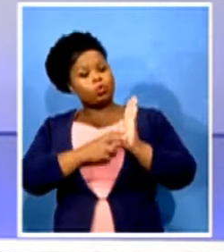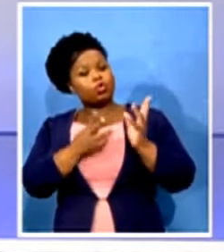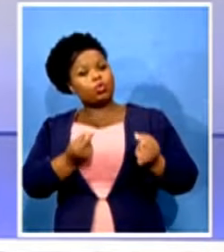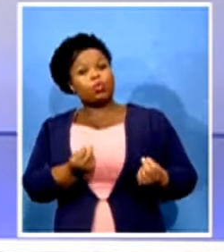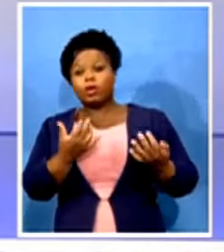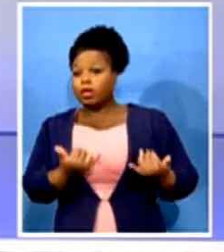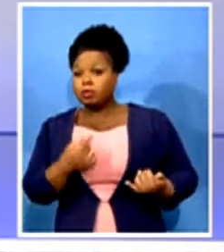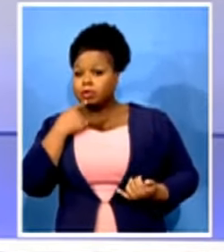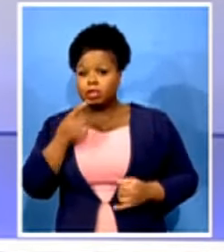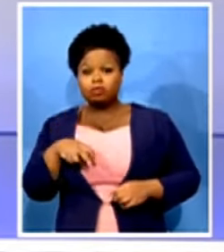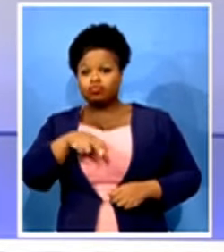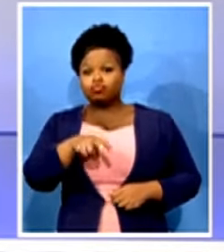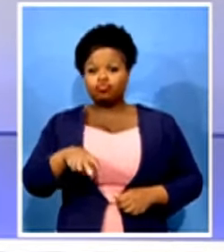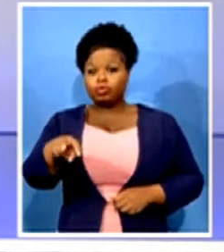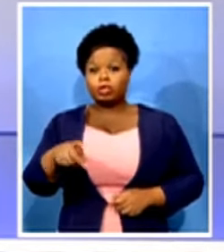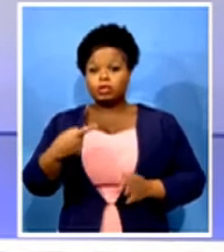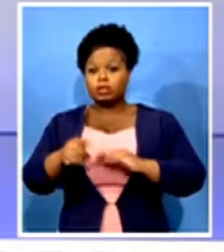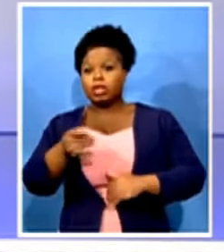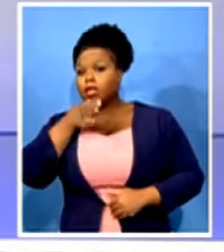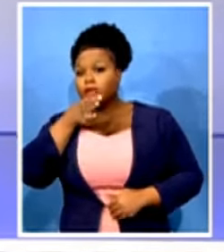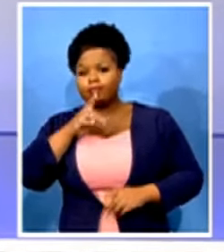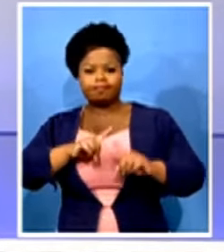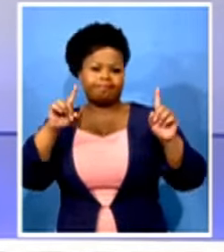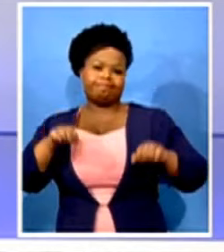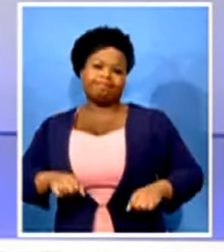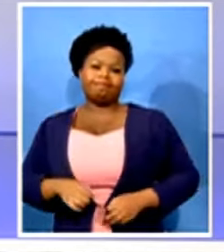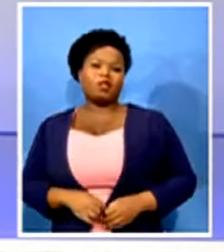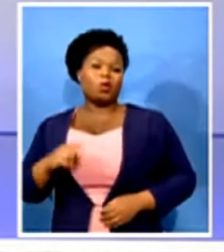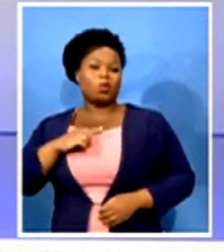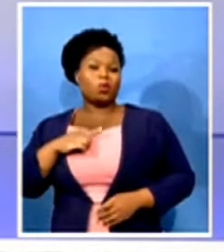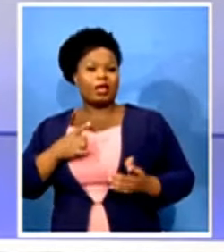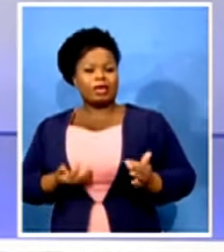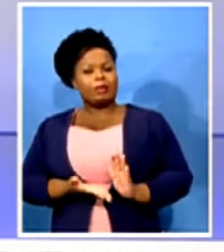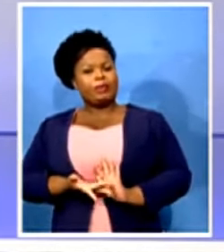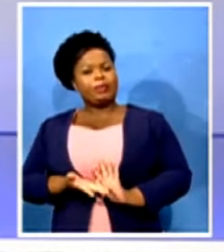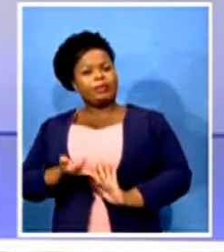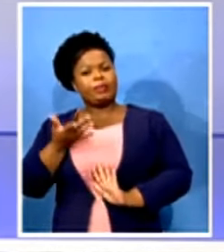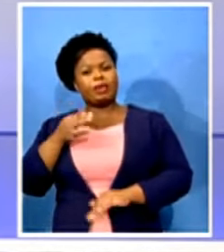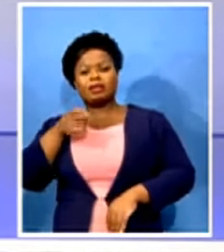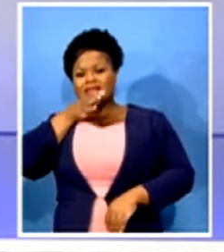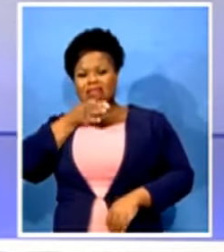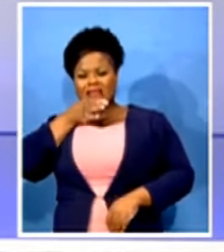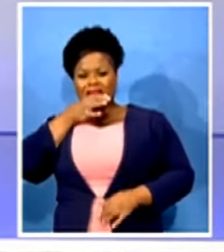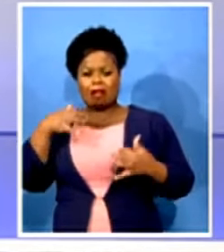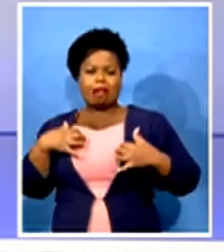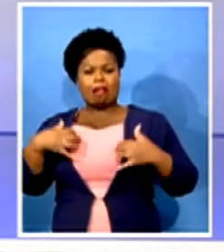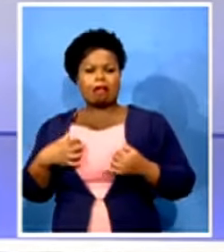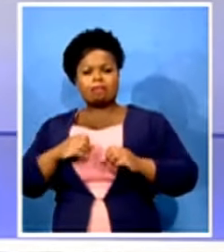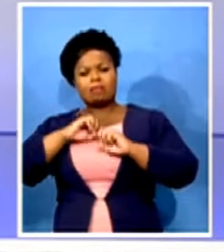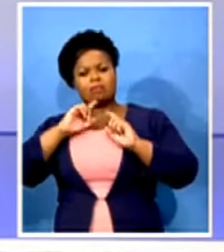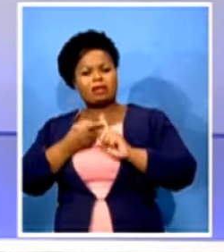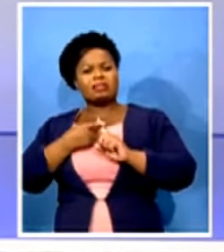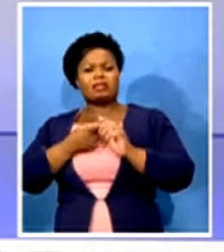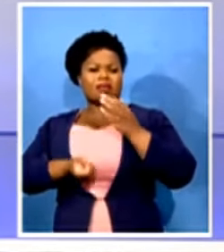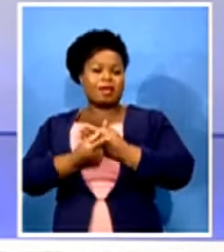are prohibited. The move was due to the increasing number of alcohol trauma-related cases that hospitals faced, while